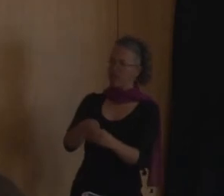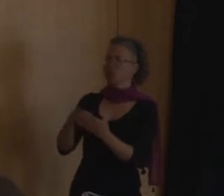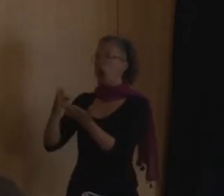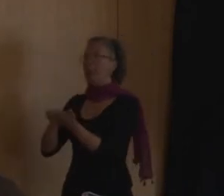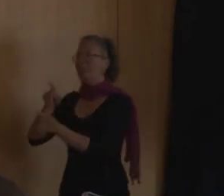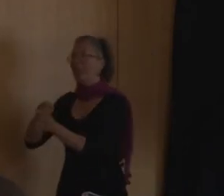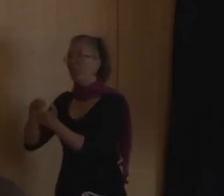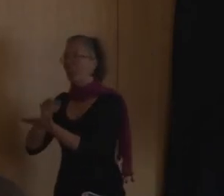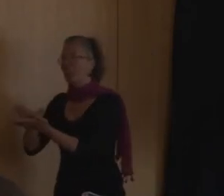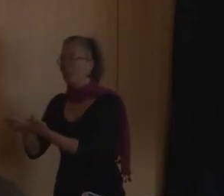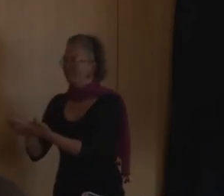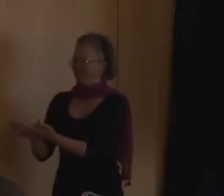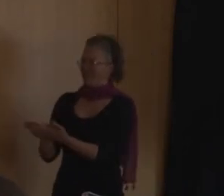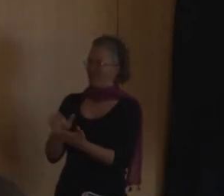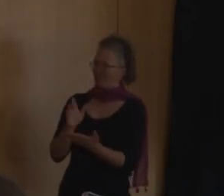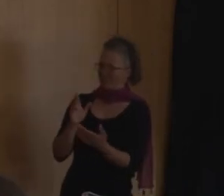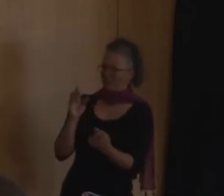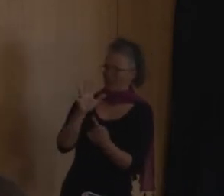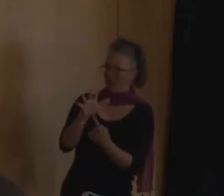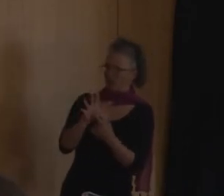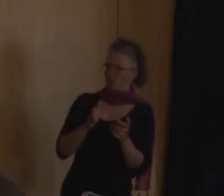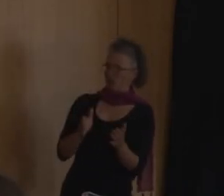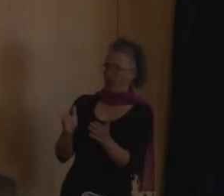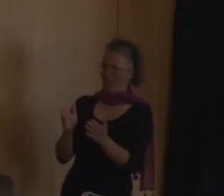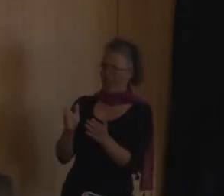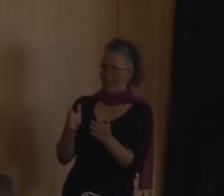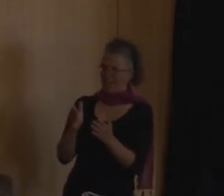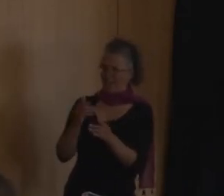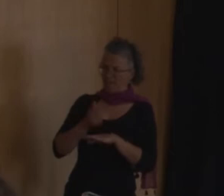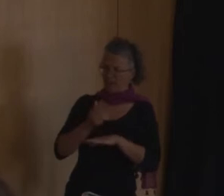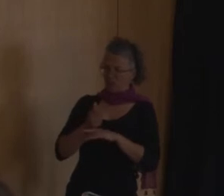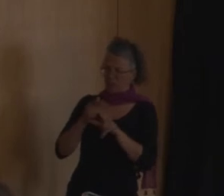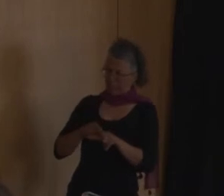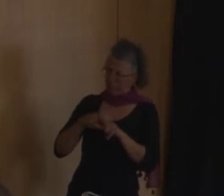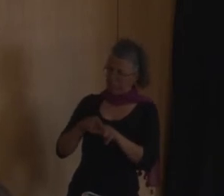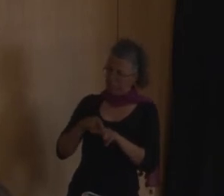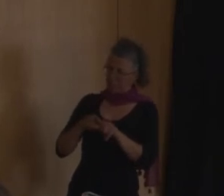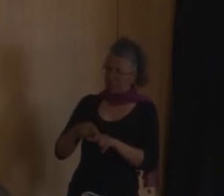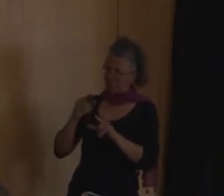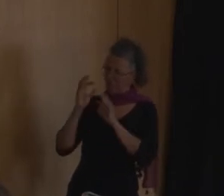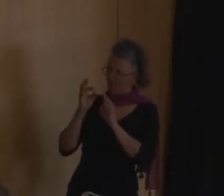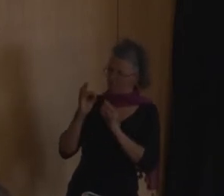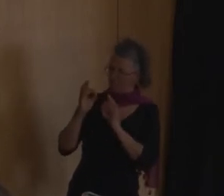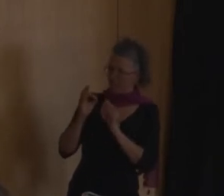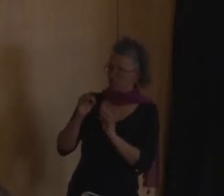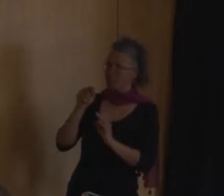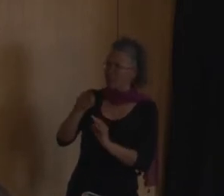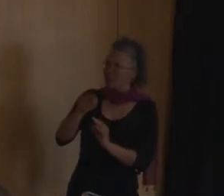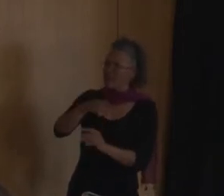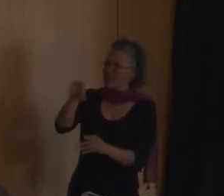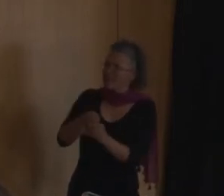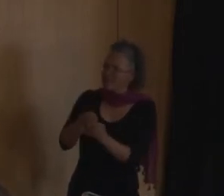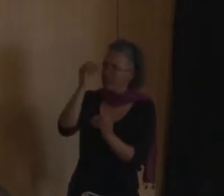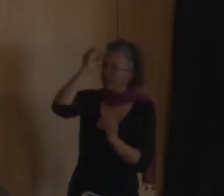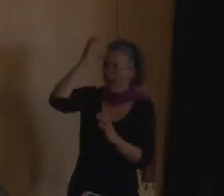way of understanding our natural world based on years of observation and key to guiding our relationship to it. Knowledge that